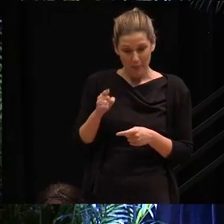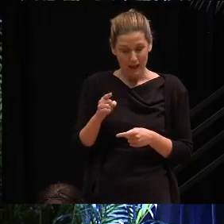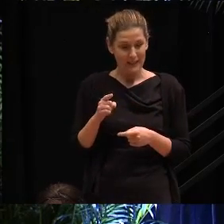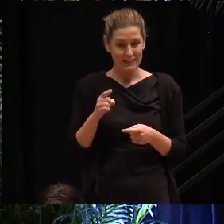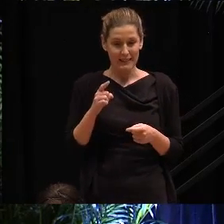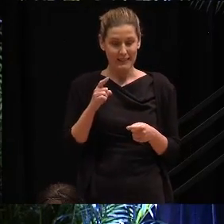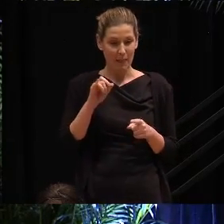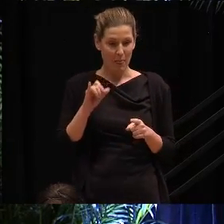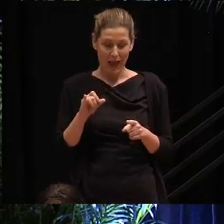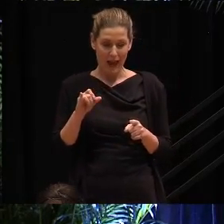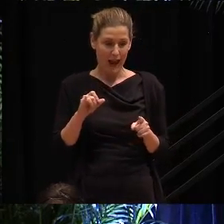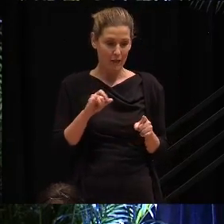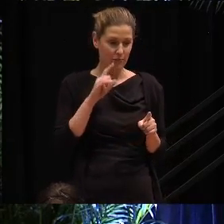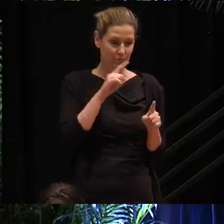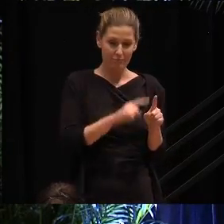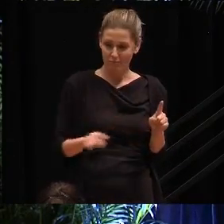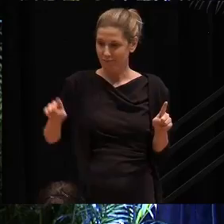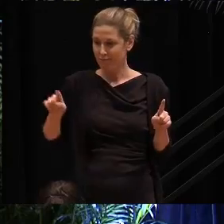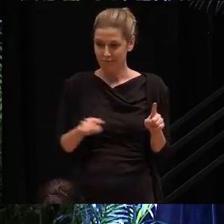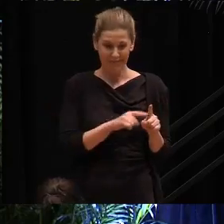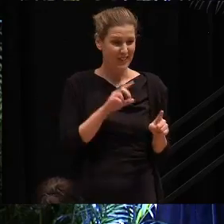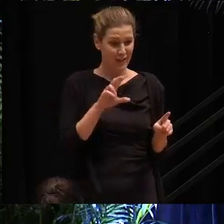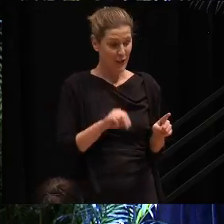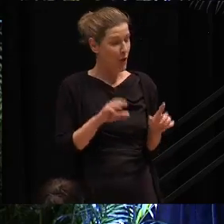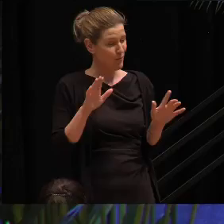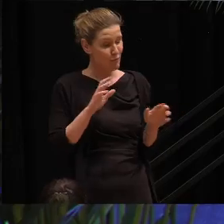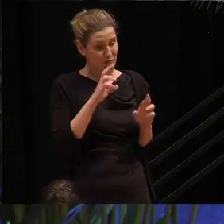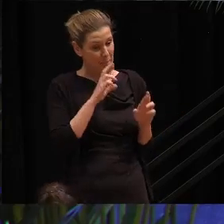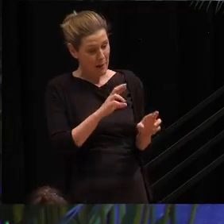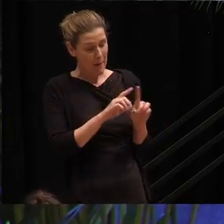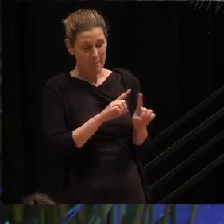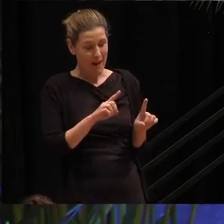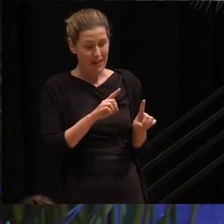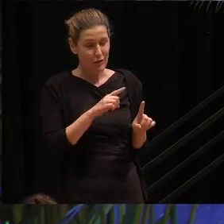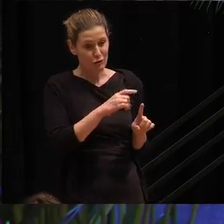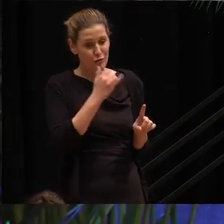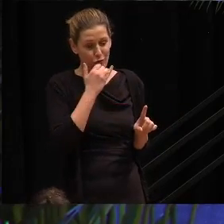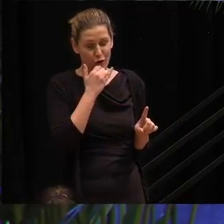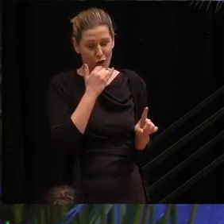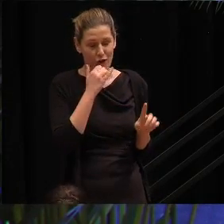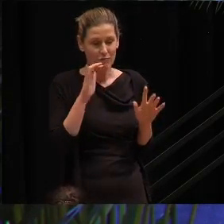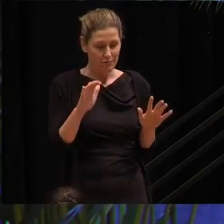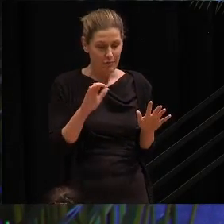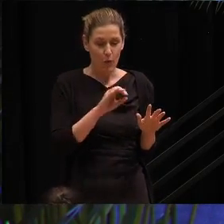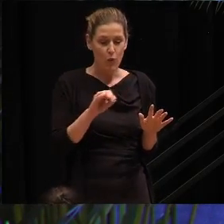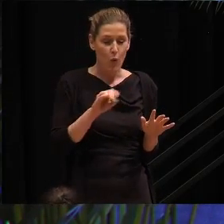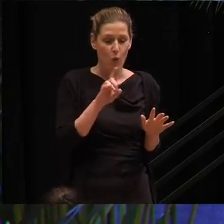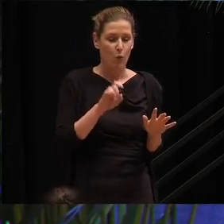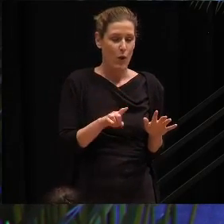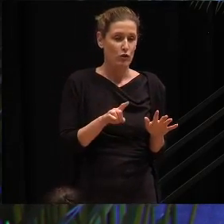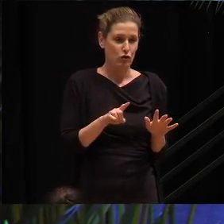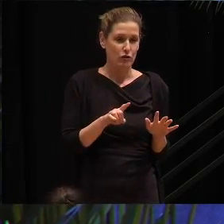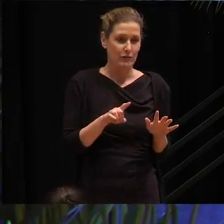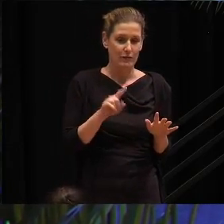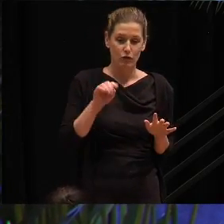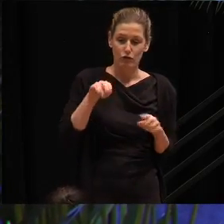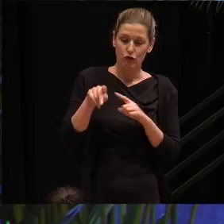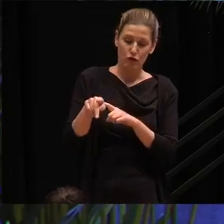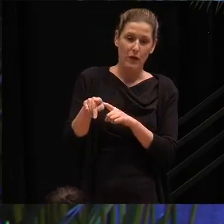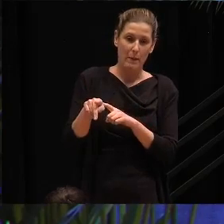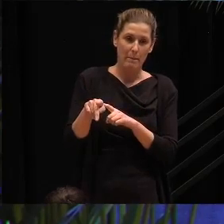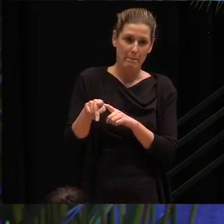wash over time? No, she's not right. With all due respect, she's absolutely not right. There is no question that Donald